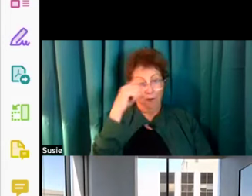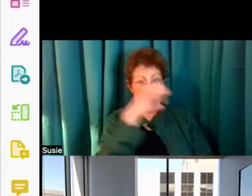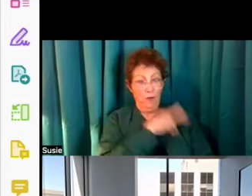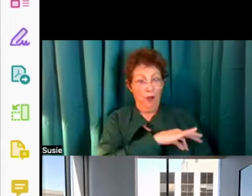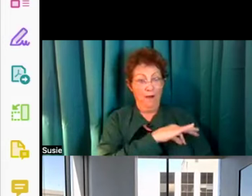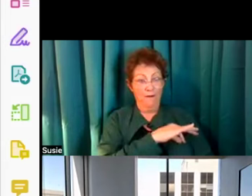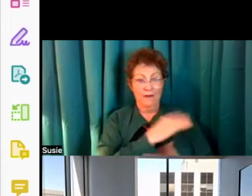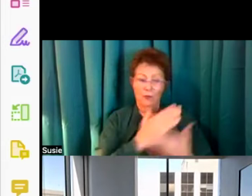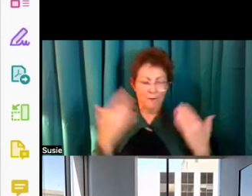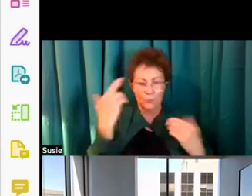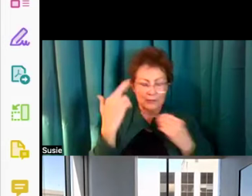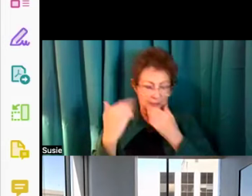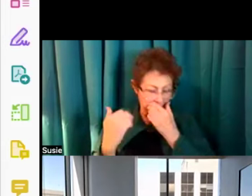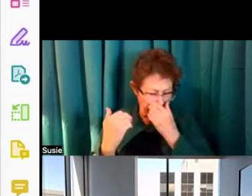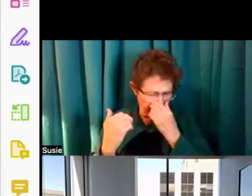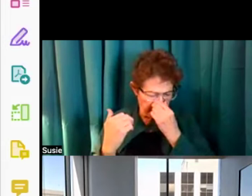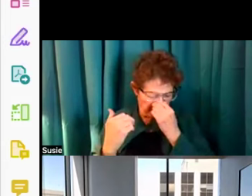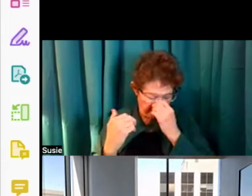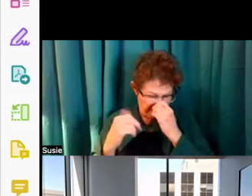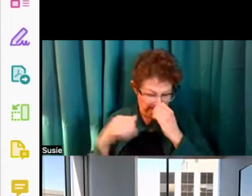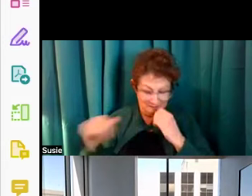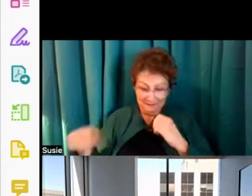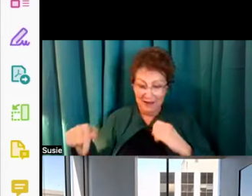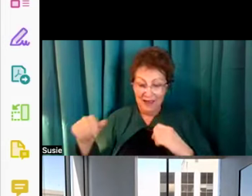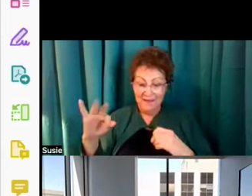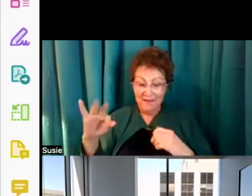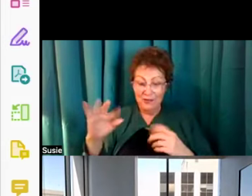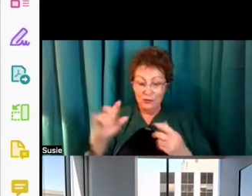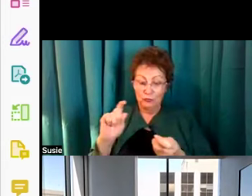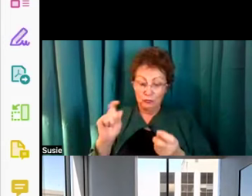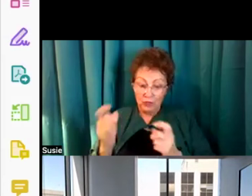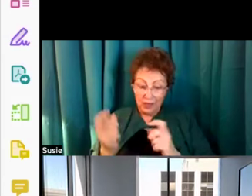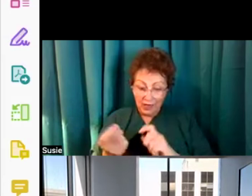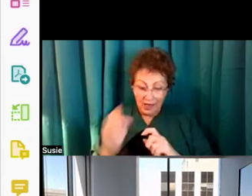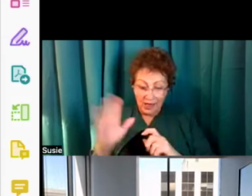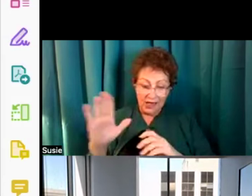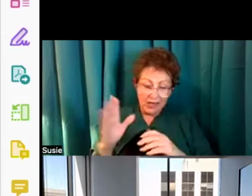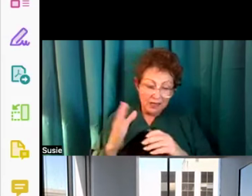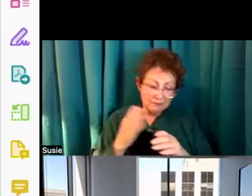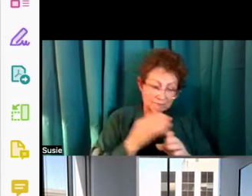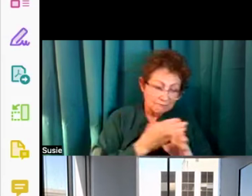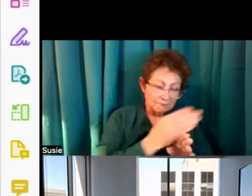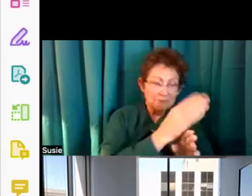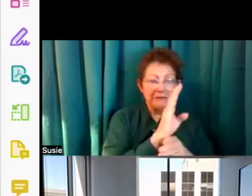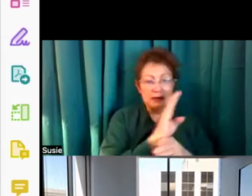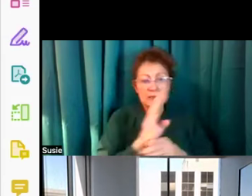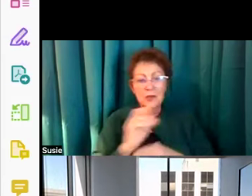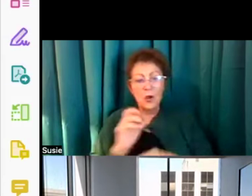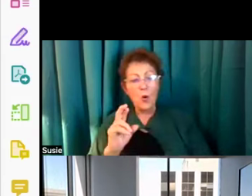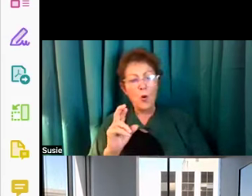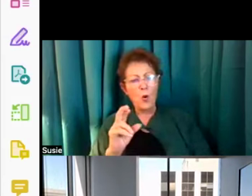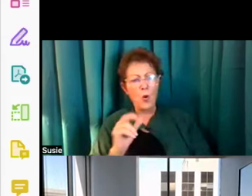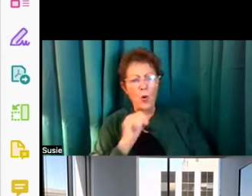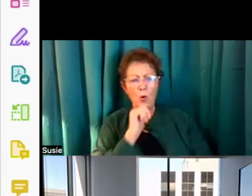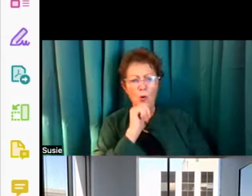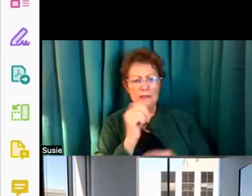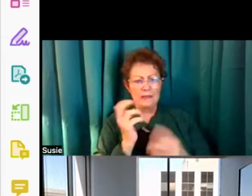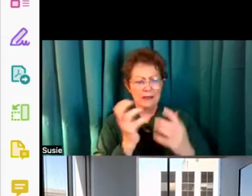whatever reason, if the for-profit kind of changes its line of business or is not as aligned